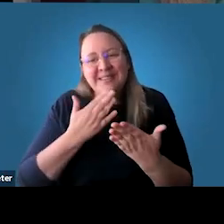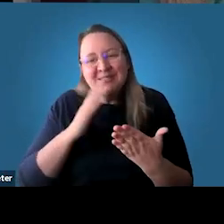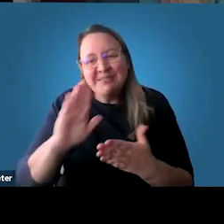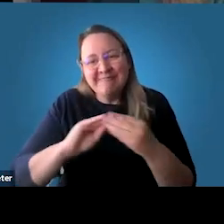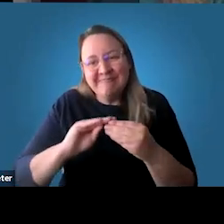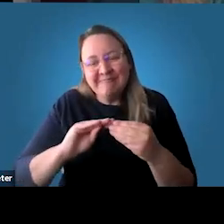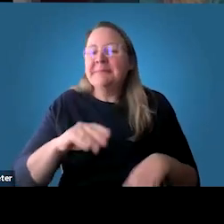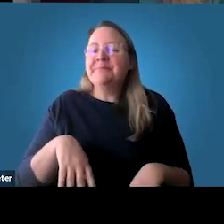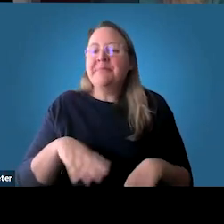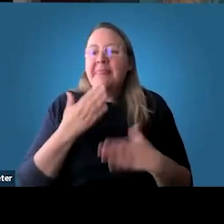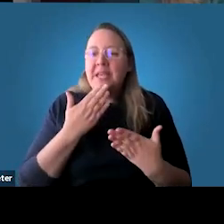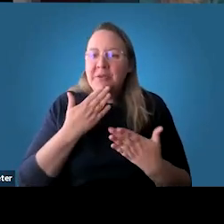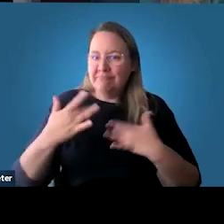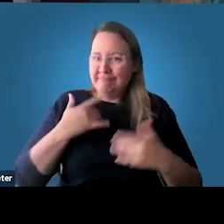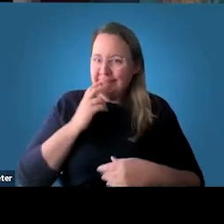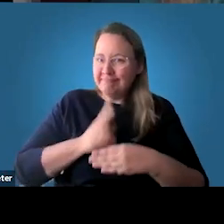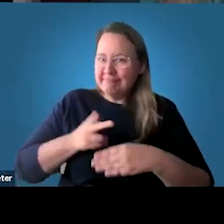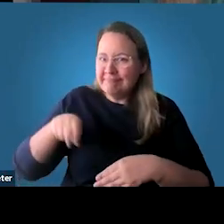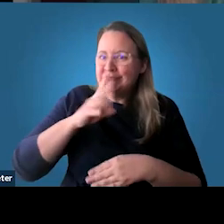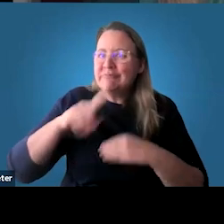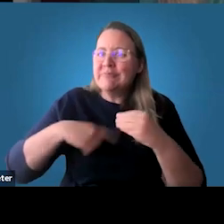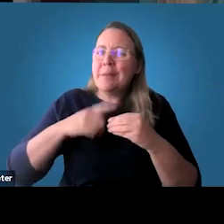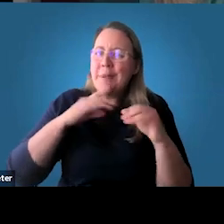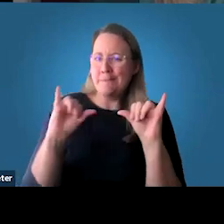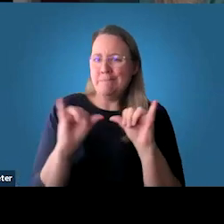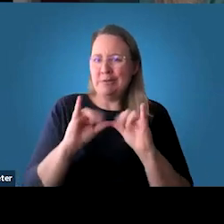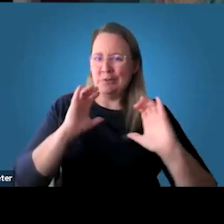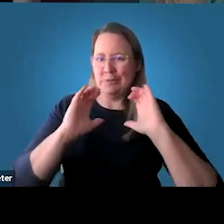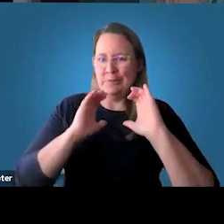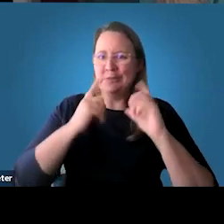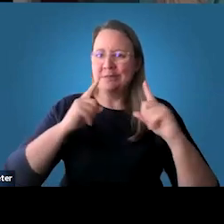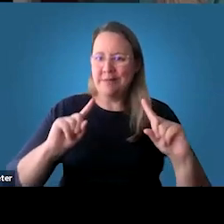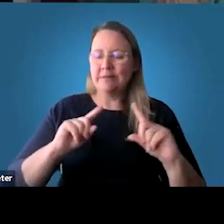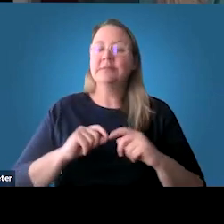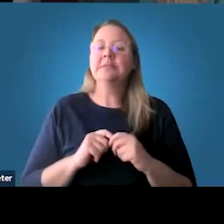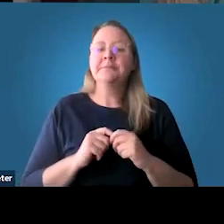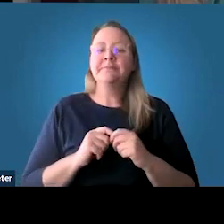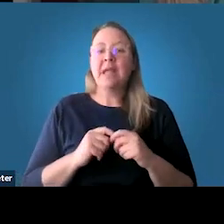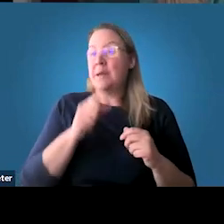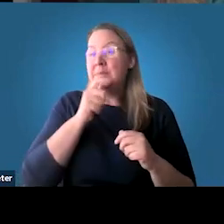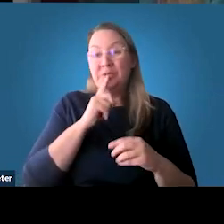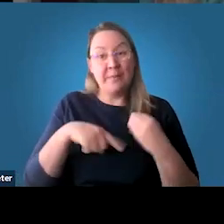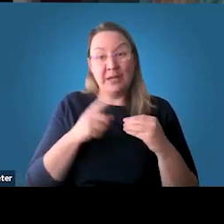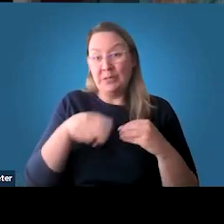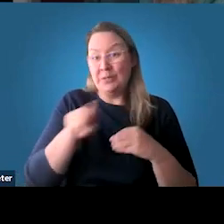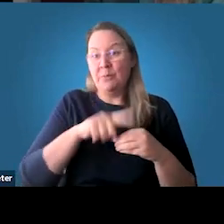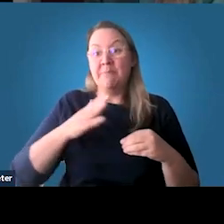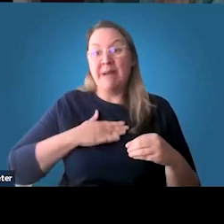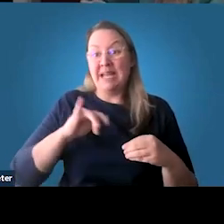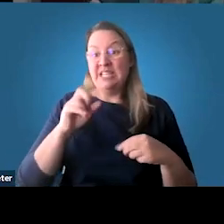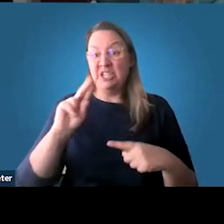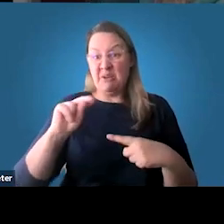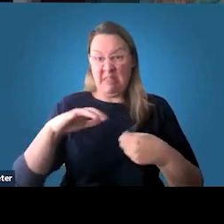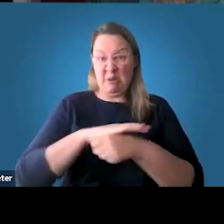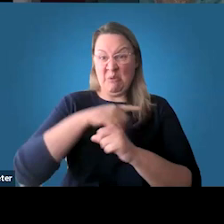I'm so excited to be here with you to talk about measuring communication success. I don't know about you, but my January felt like it